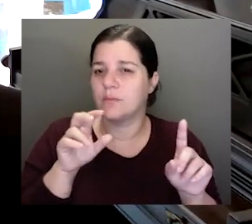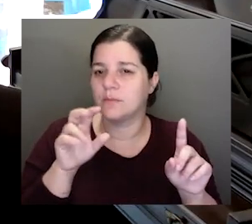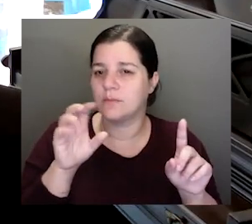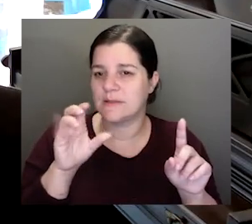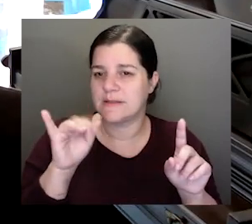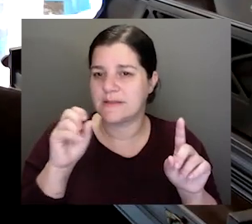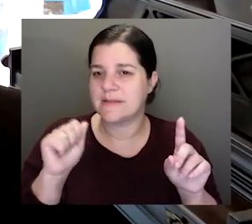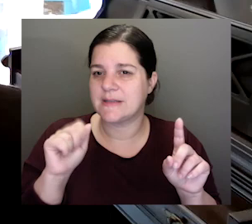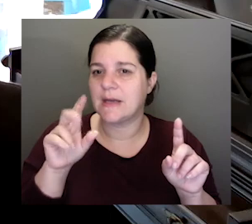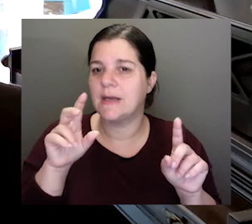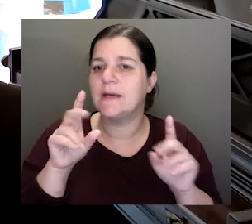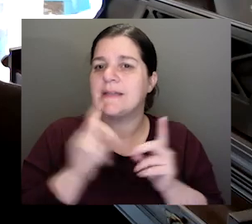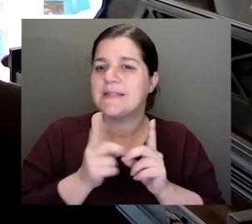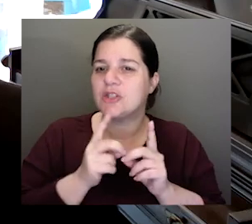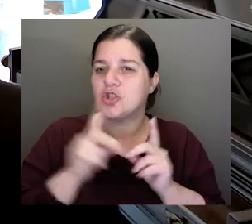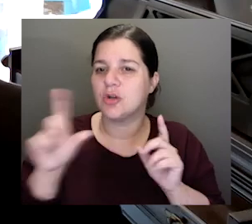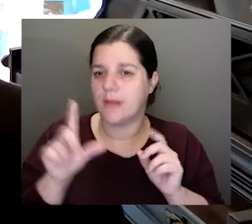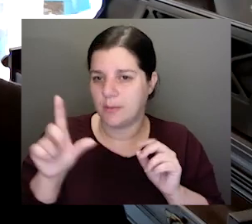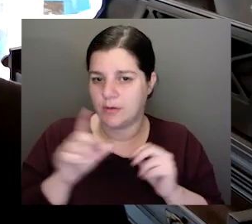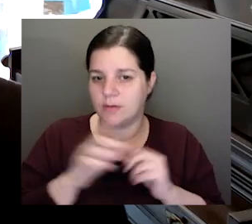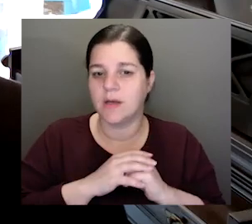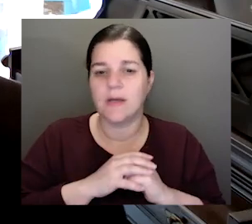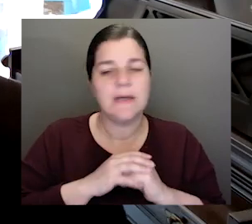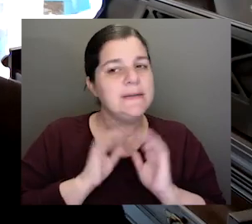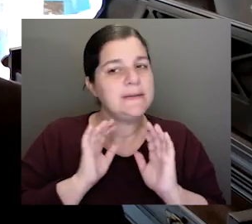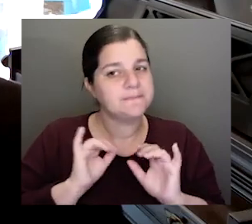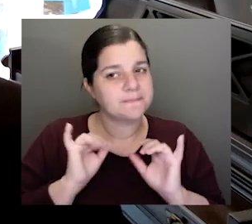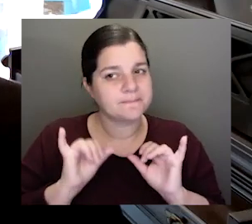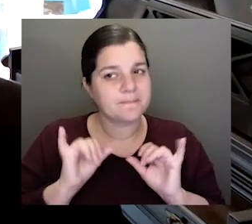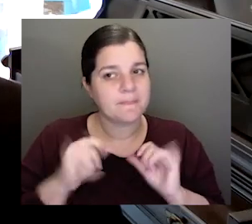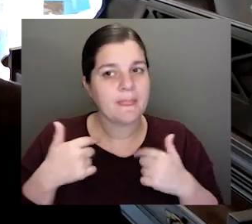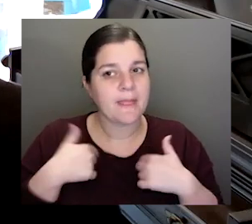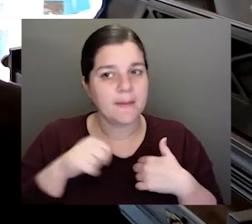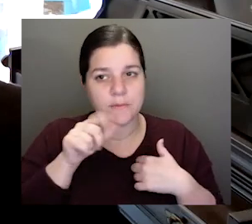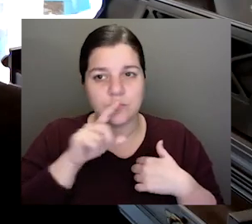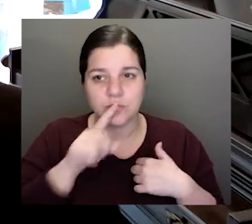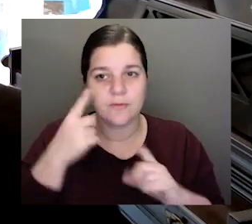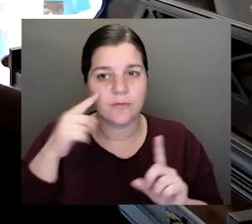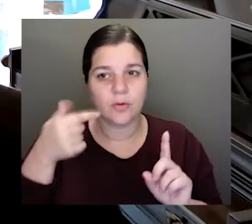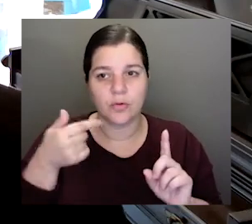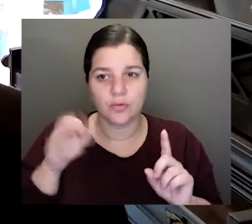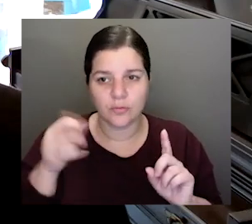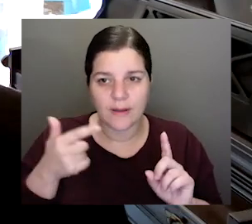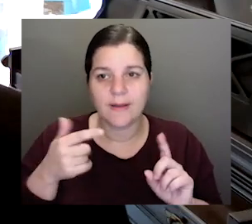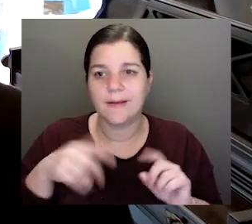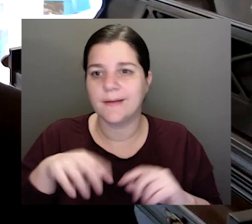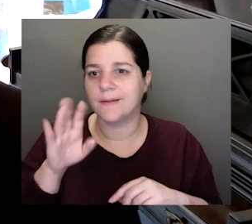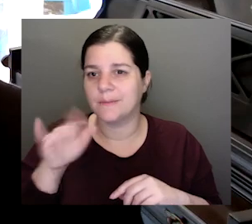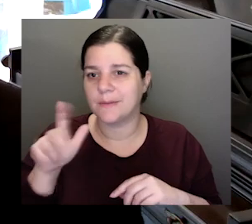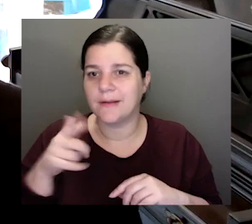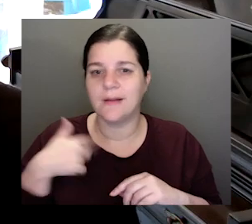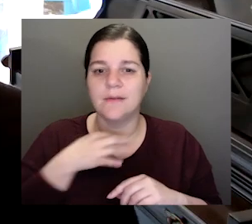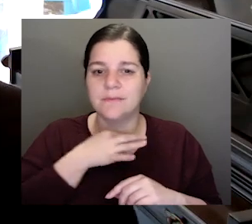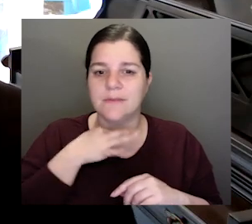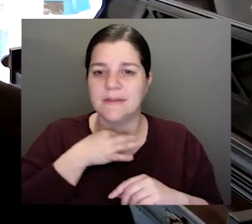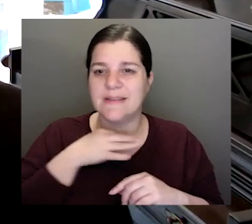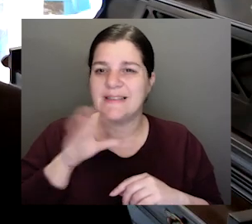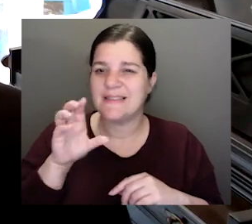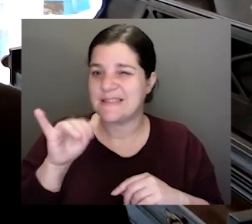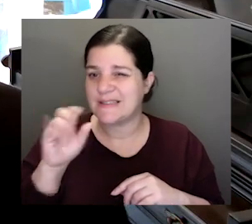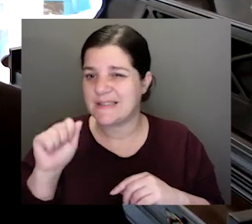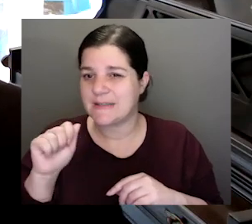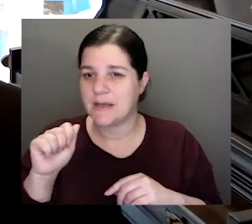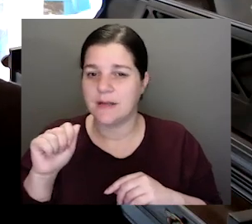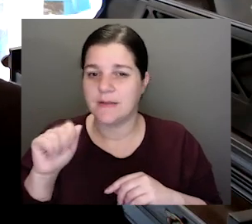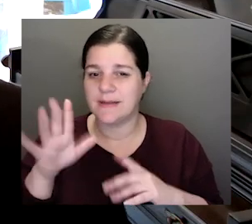digital library. Now, I don't know if for Greg and those, if they'll associate the safe with the map function,